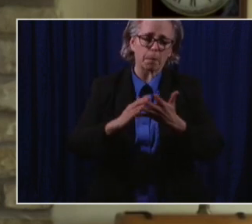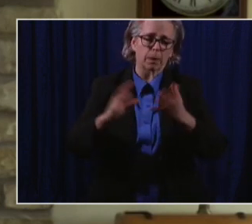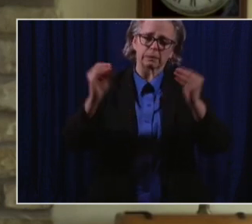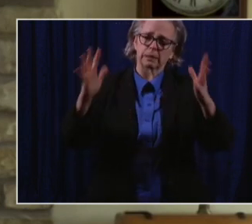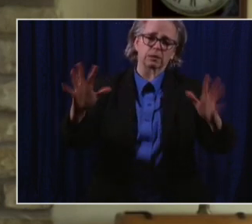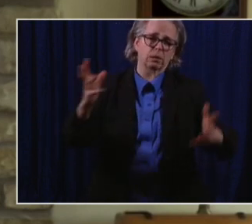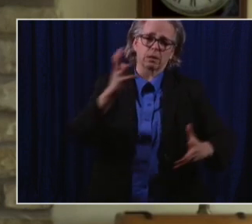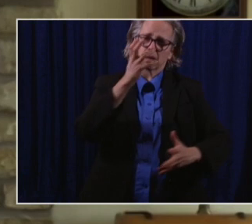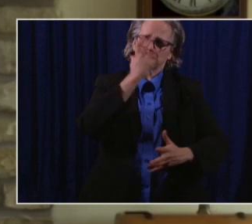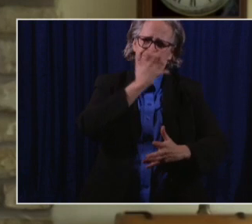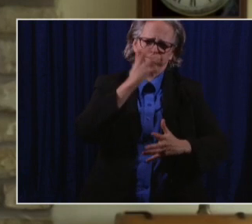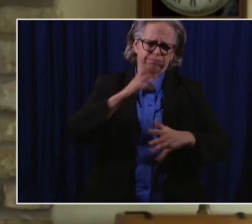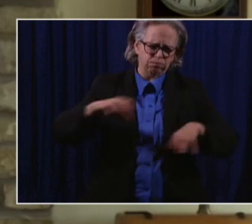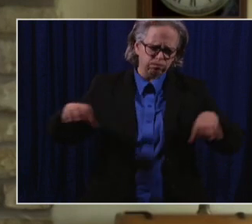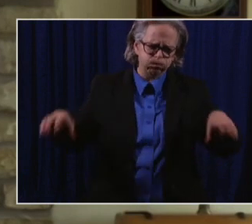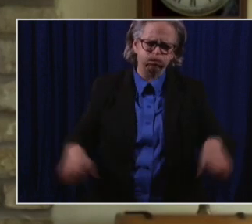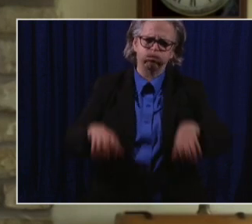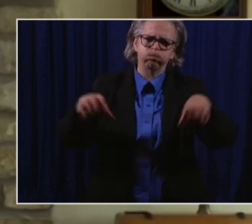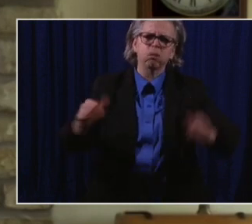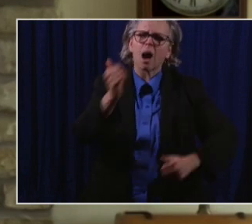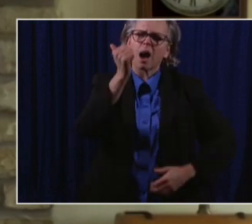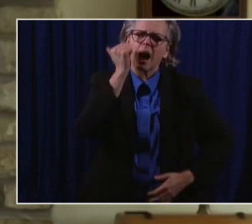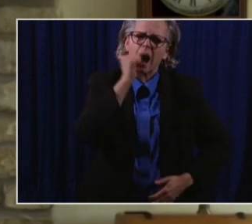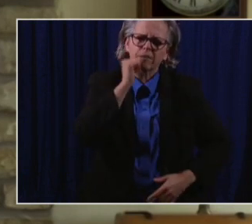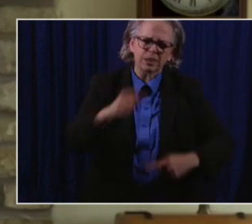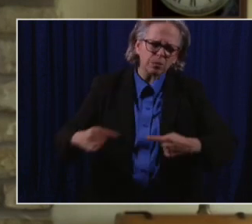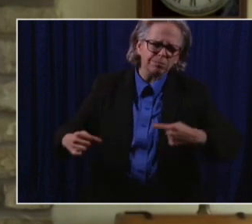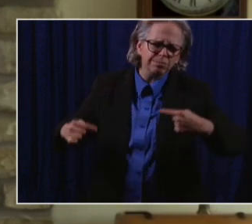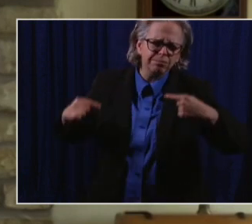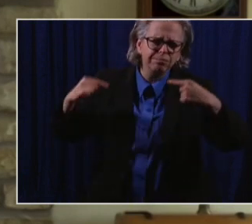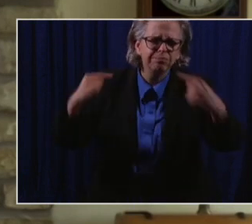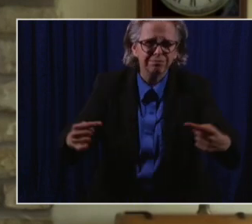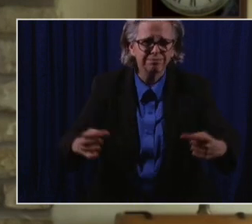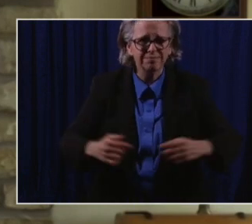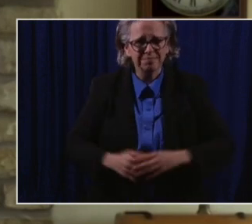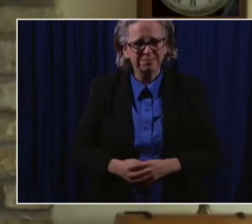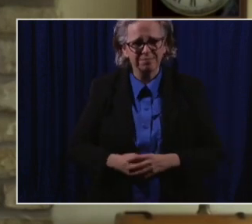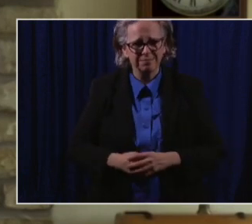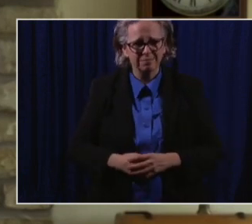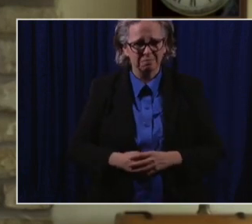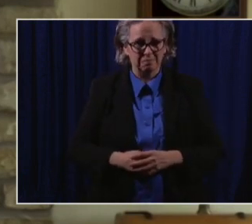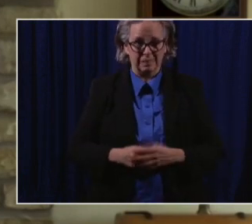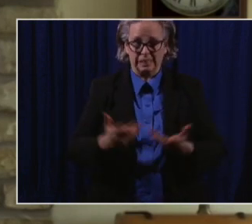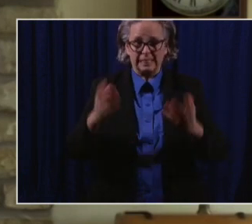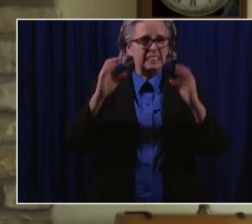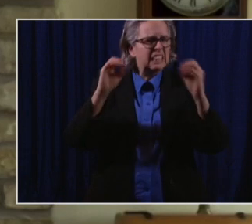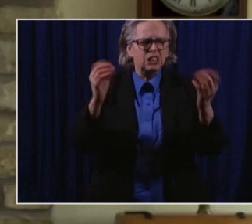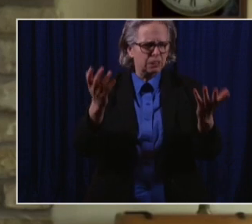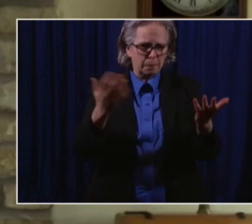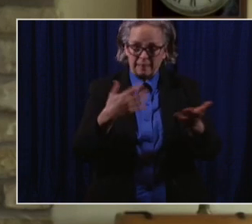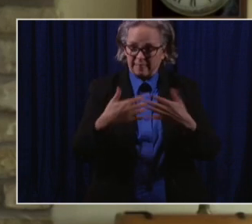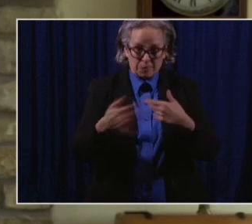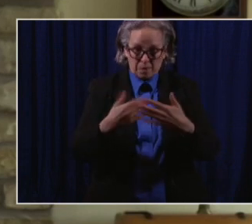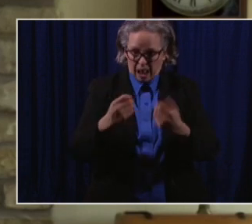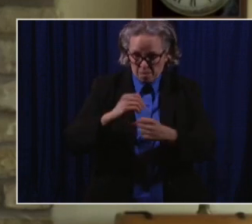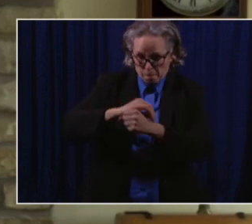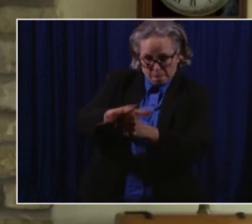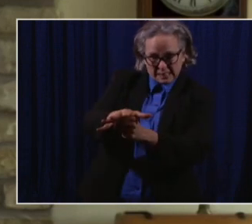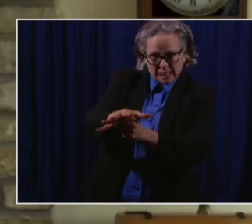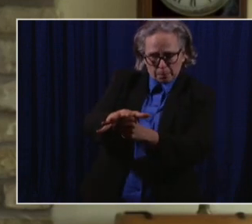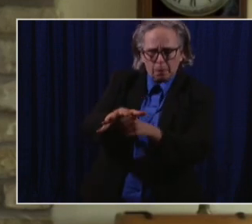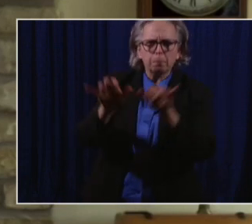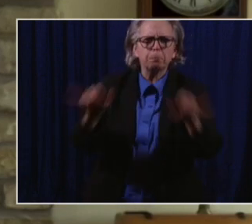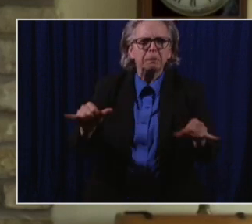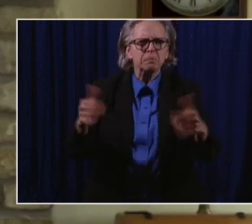there every single day in Ohio. They're teaching through a pandemic. They're doing something that no Ohio teachers